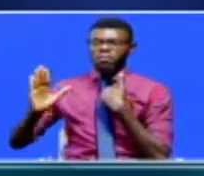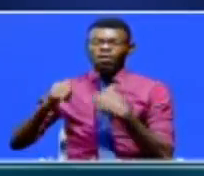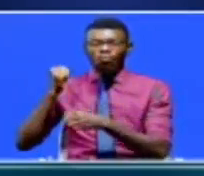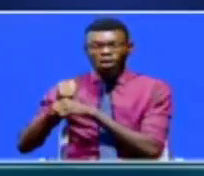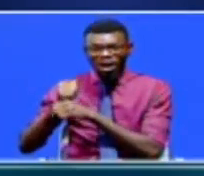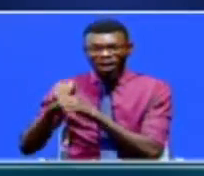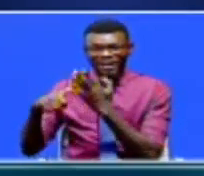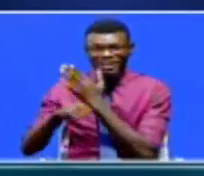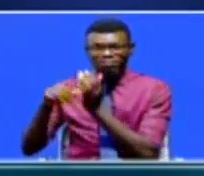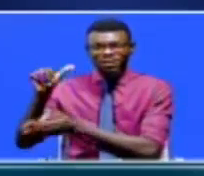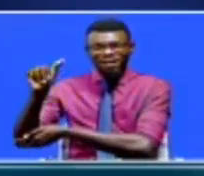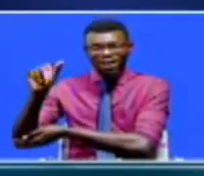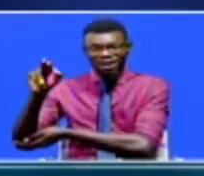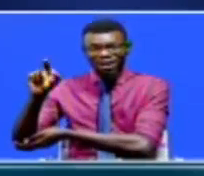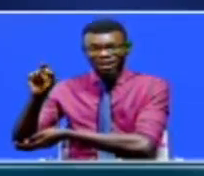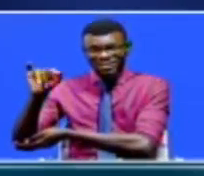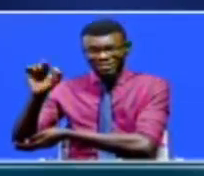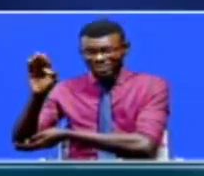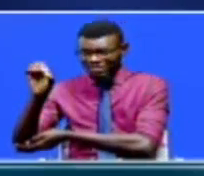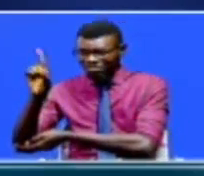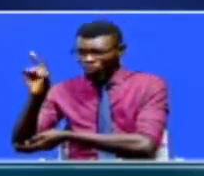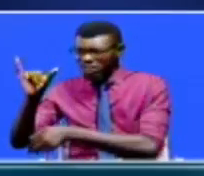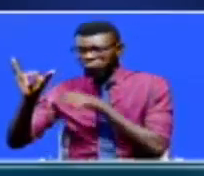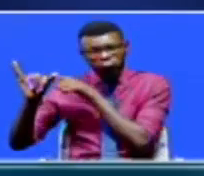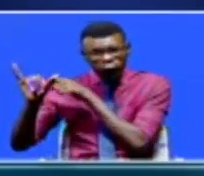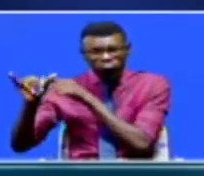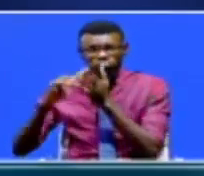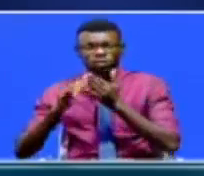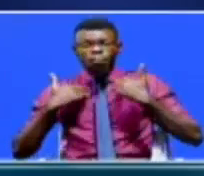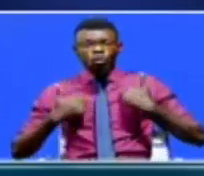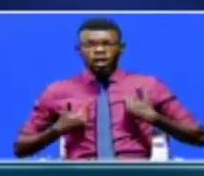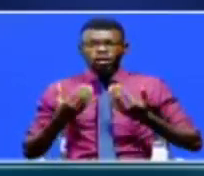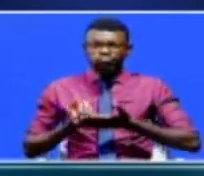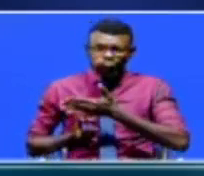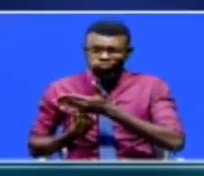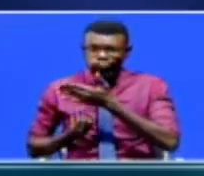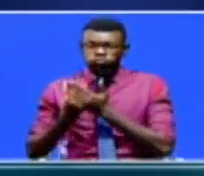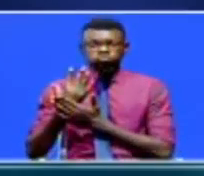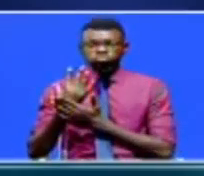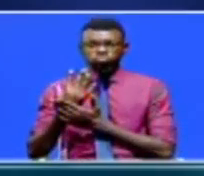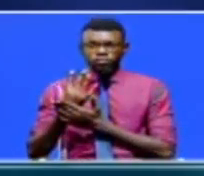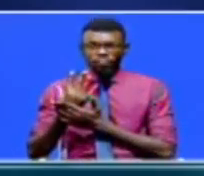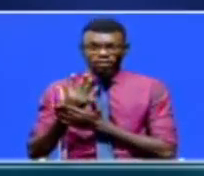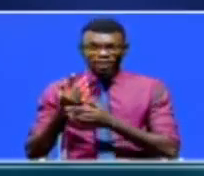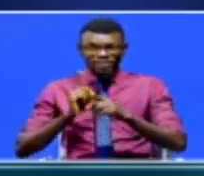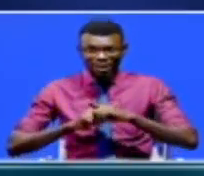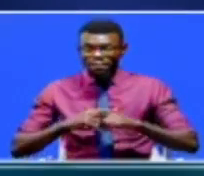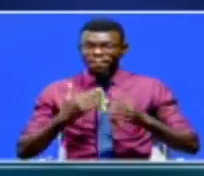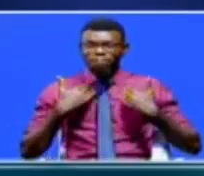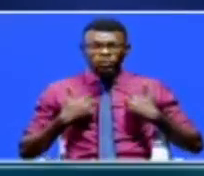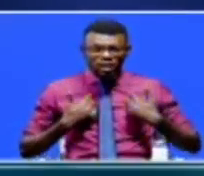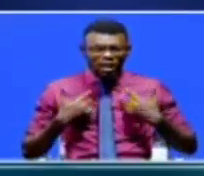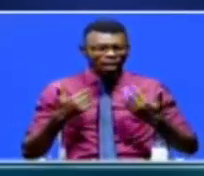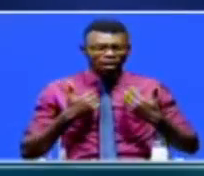test. Antibodies are proteins that are produced by the body when the body comes into contact with a